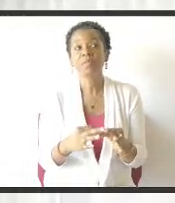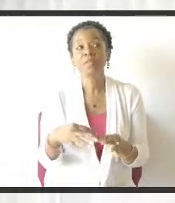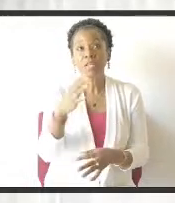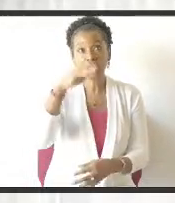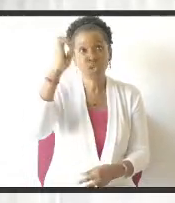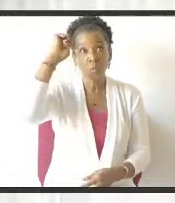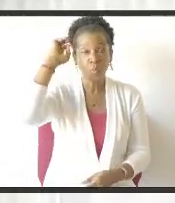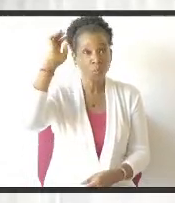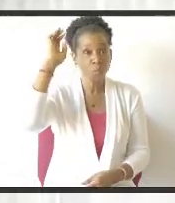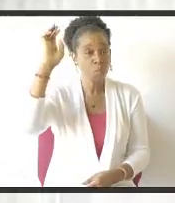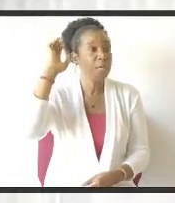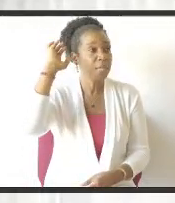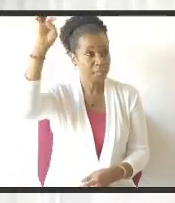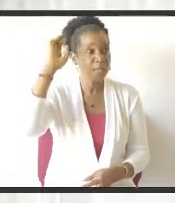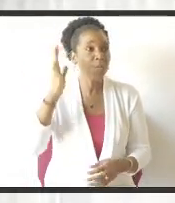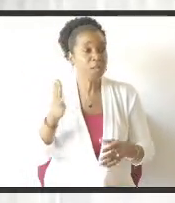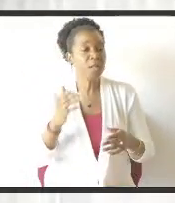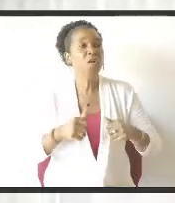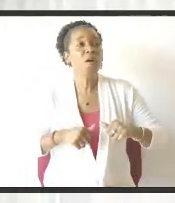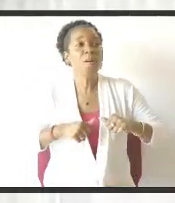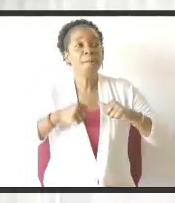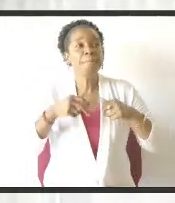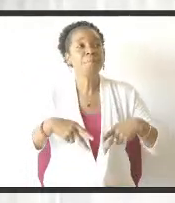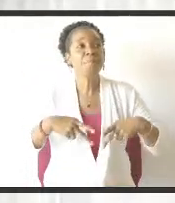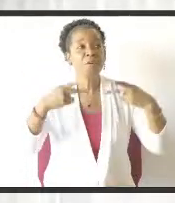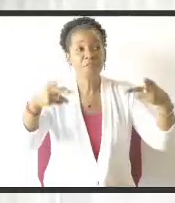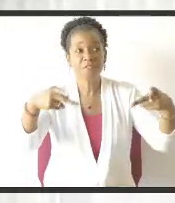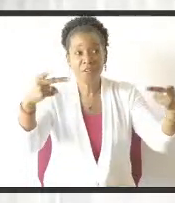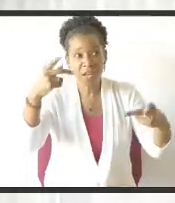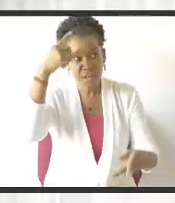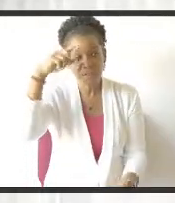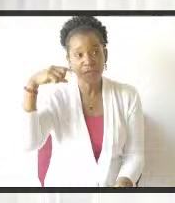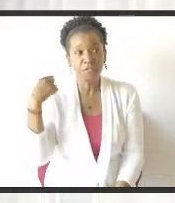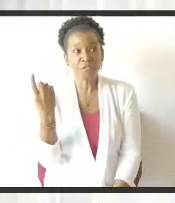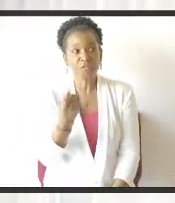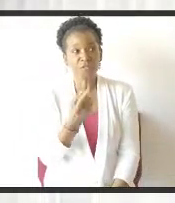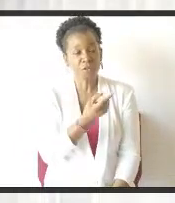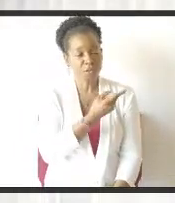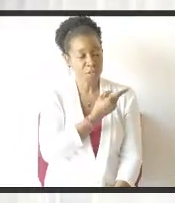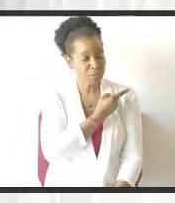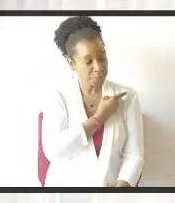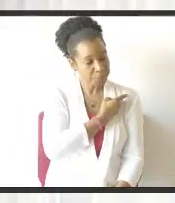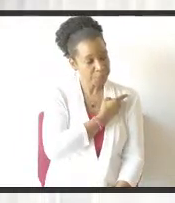1 Corinthians 9:19-23, Paul relates how by